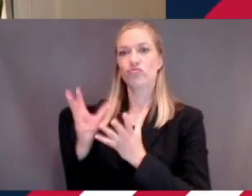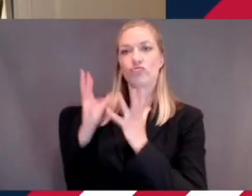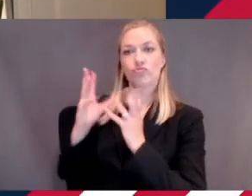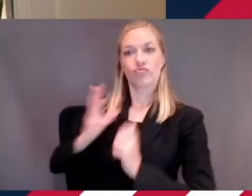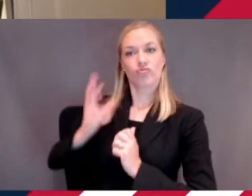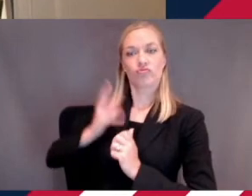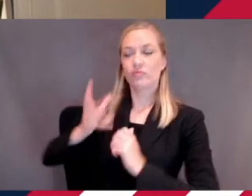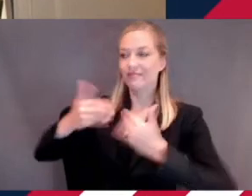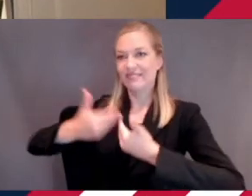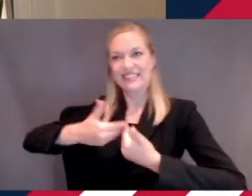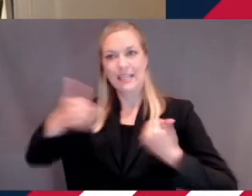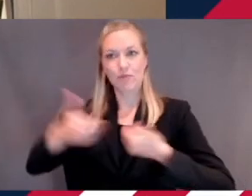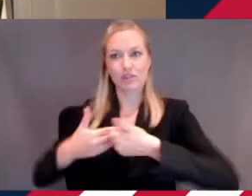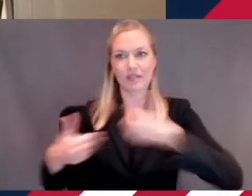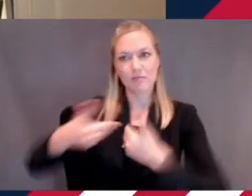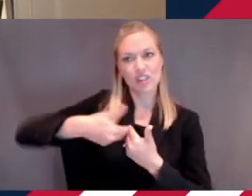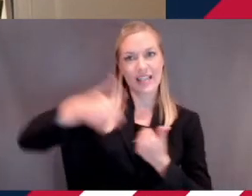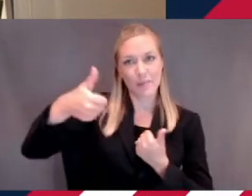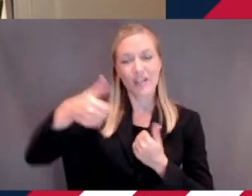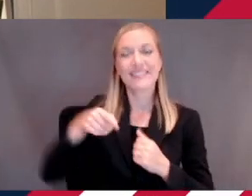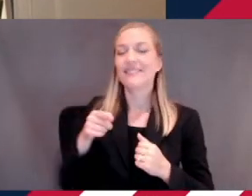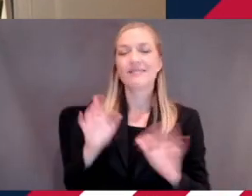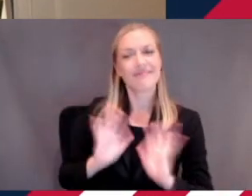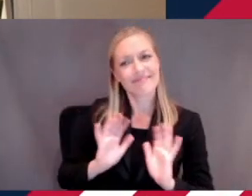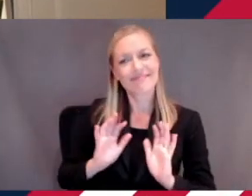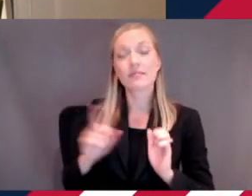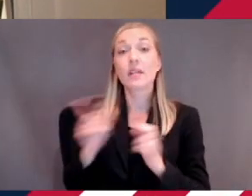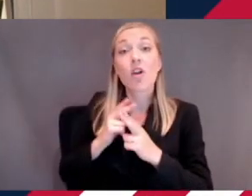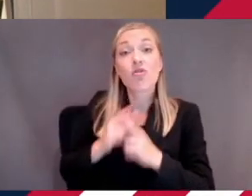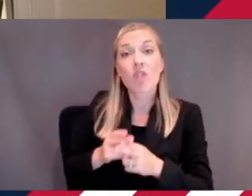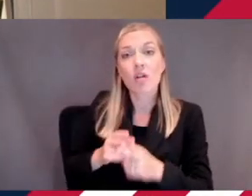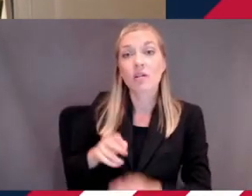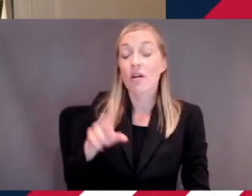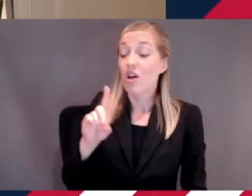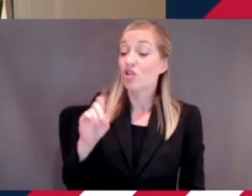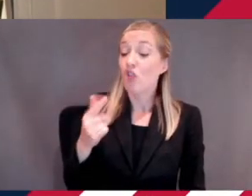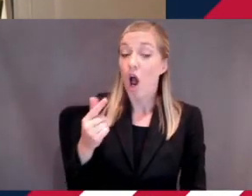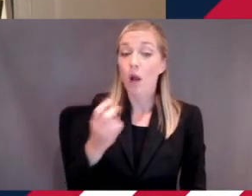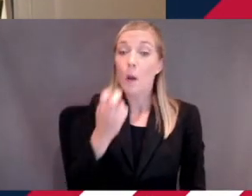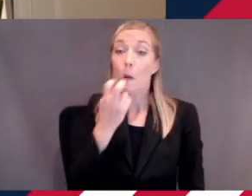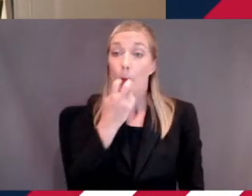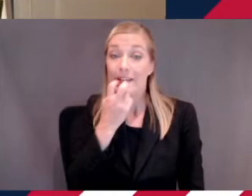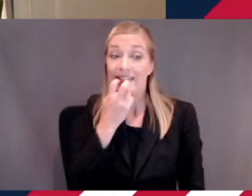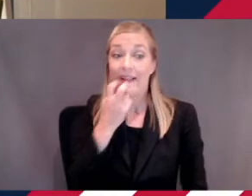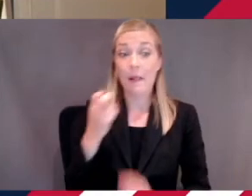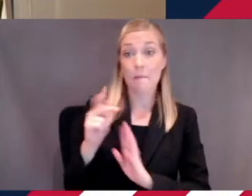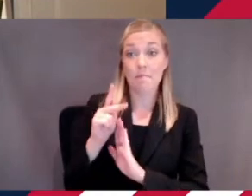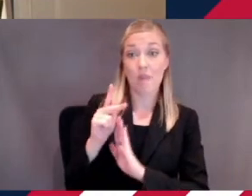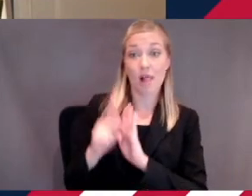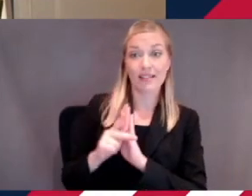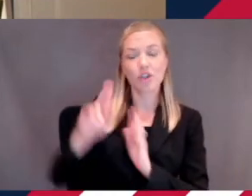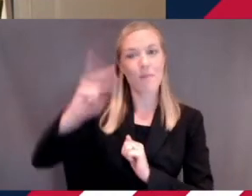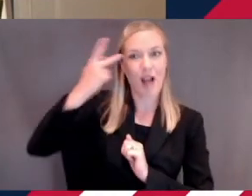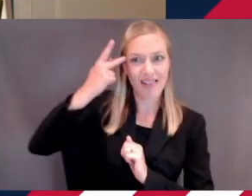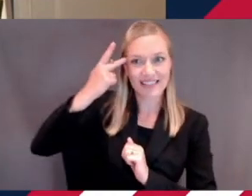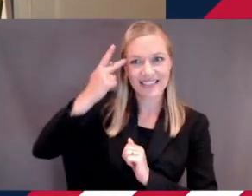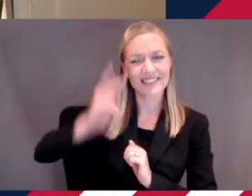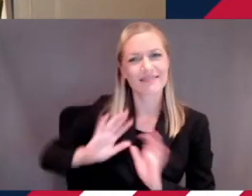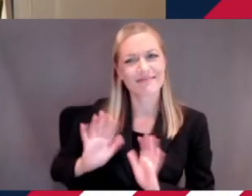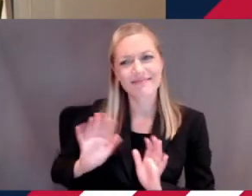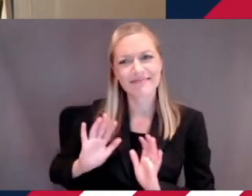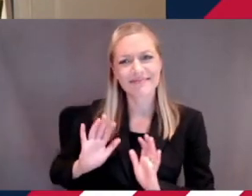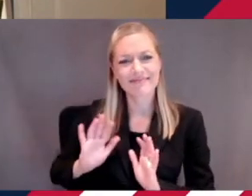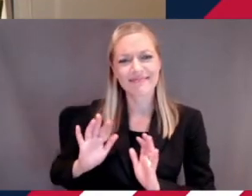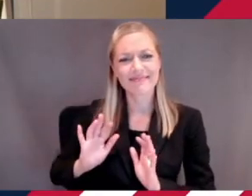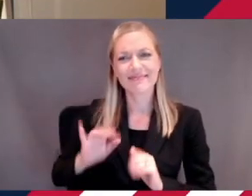subtle about his appeals to the basest instincts of our nation. We can do so much better.